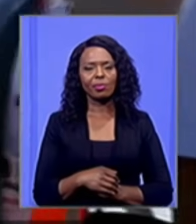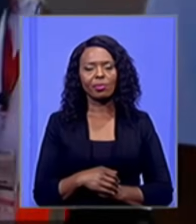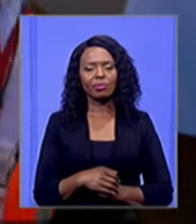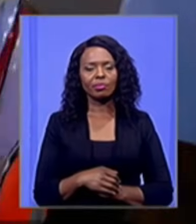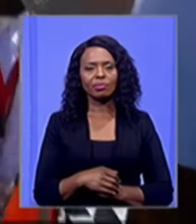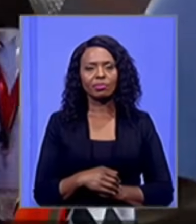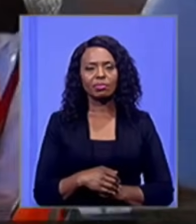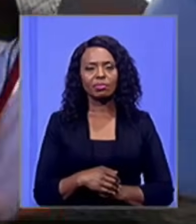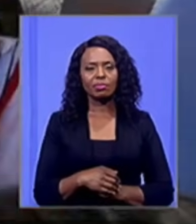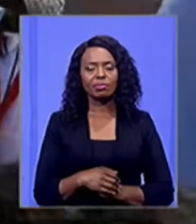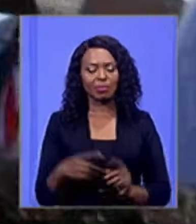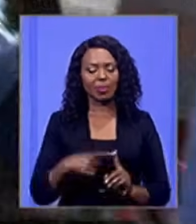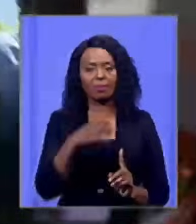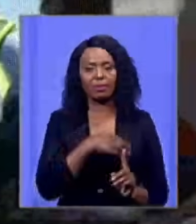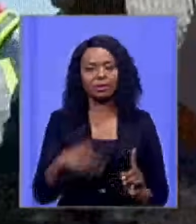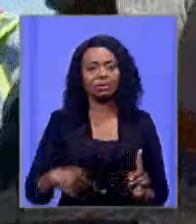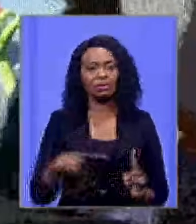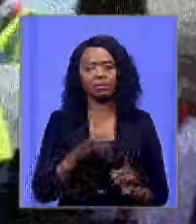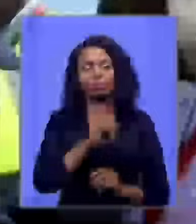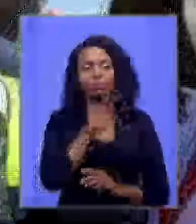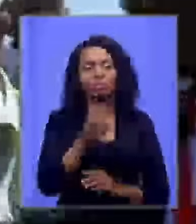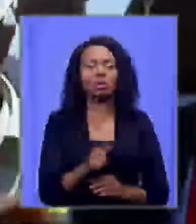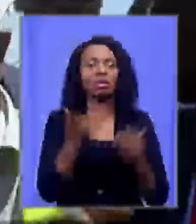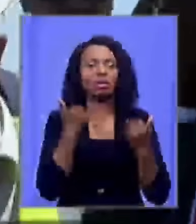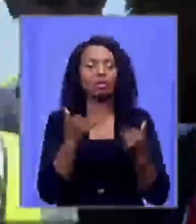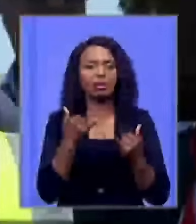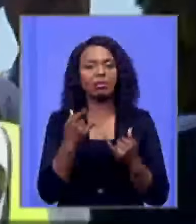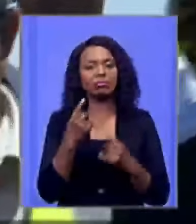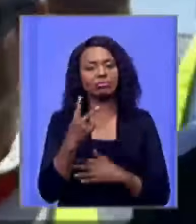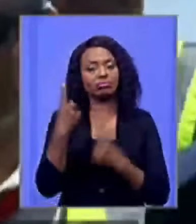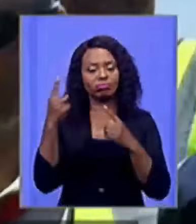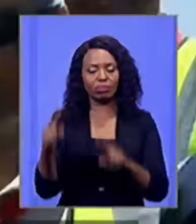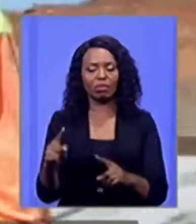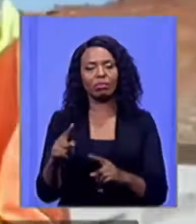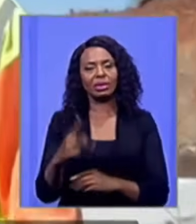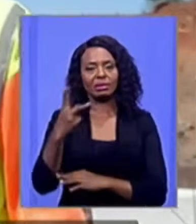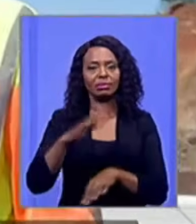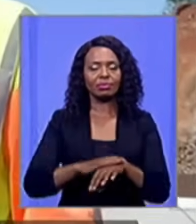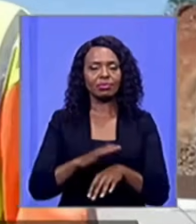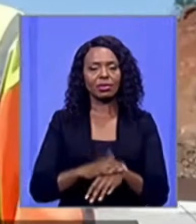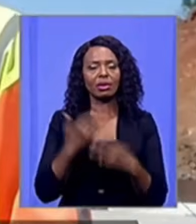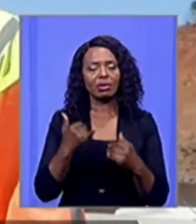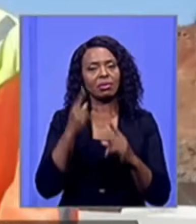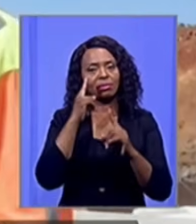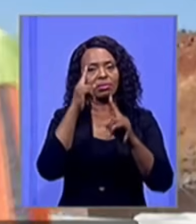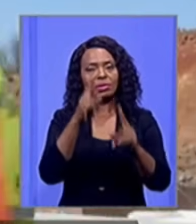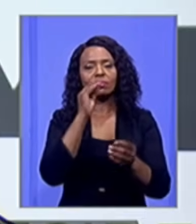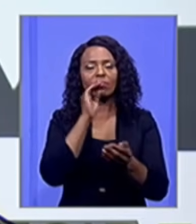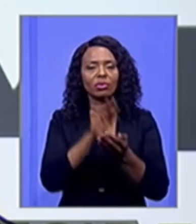Mo presidente Ramaphosa o eteletse pele mokgahlelo wa bobedi wa pitso ya hae ya leano la ntshetsopele ya didika